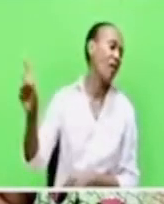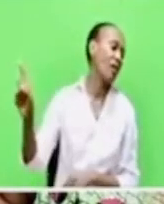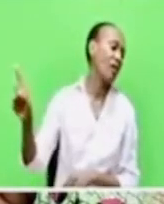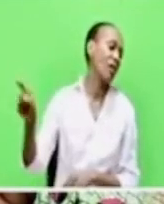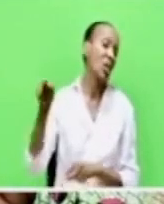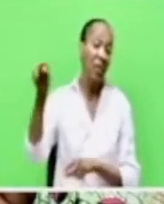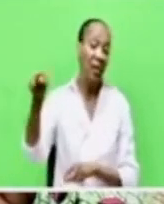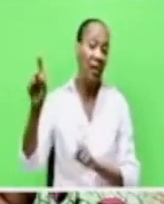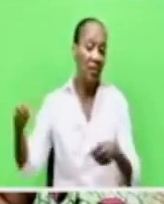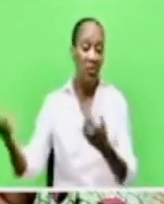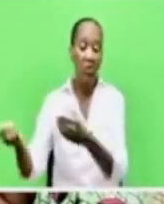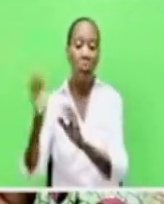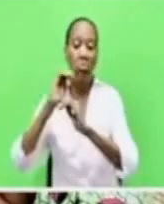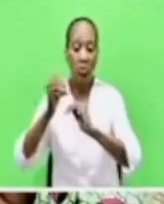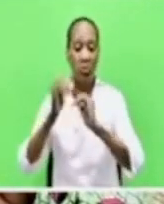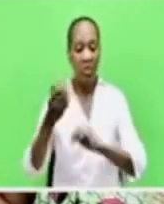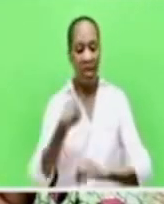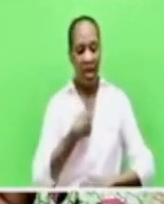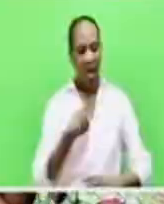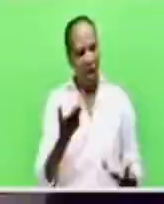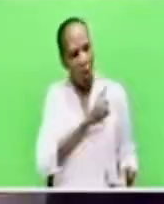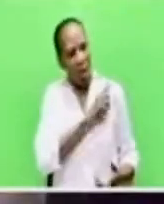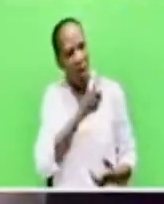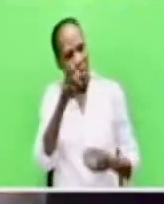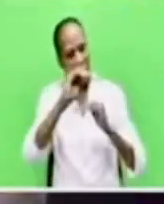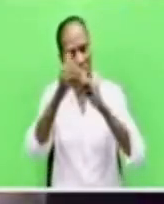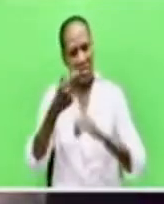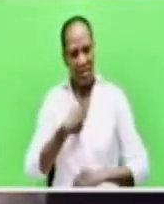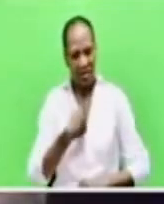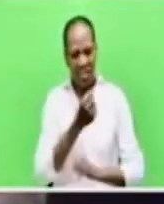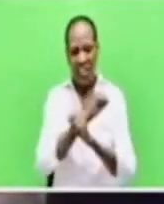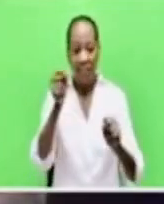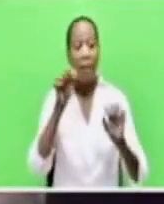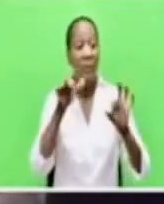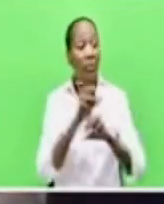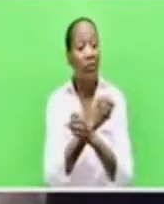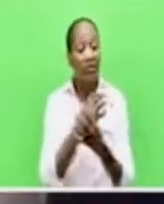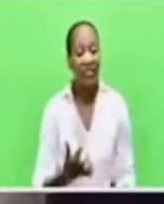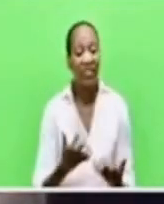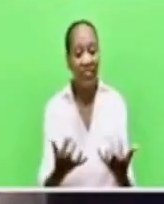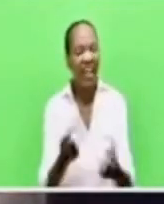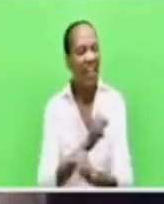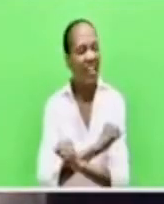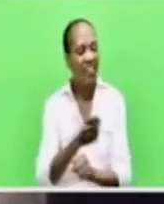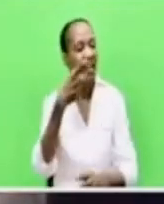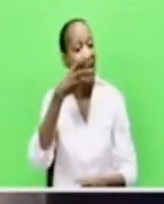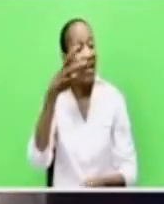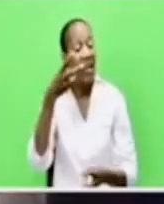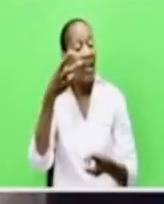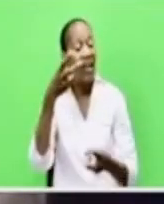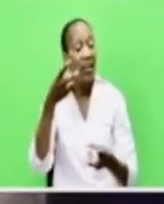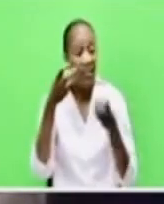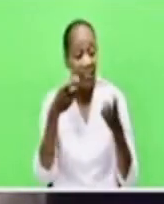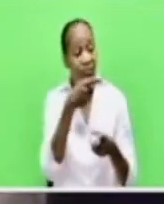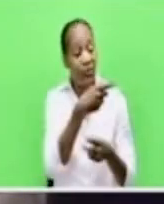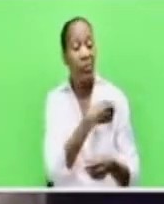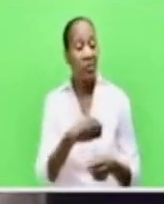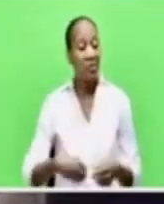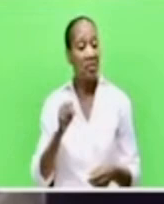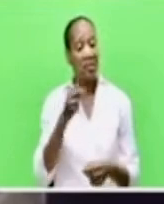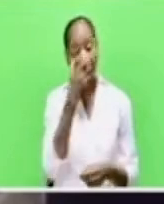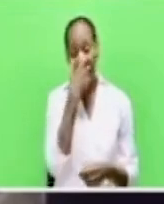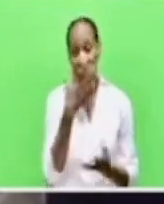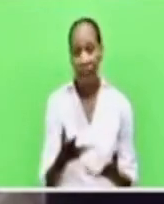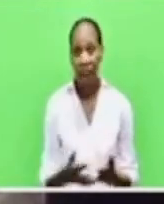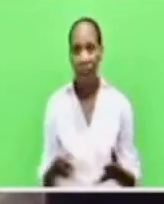us any day. Why would you protect us today? They never listened to him. They closed. This once ran to court and